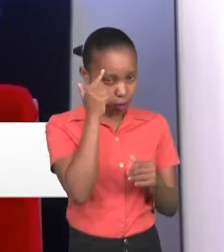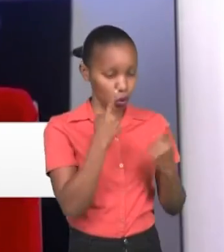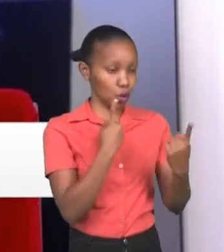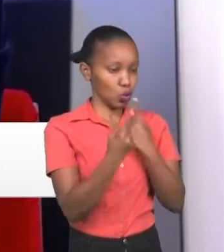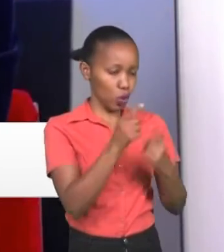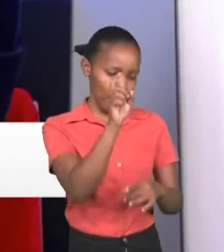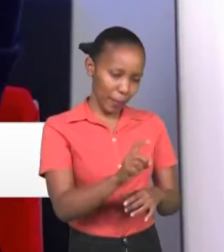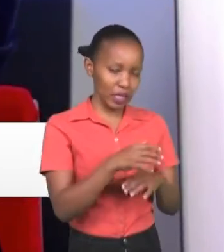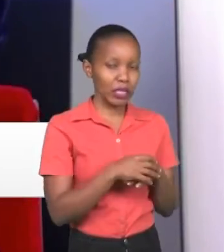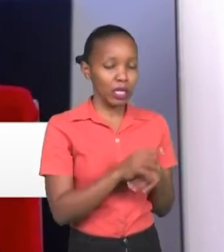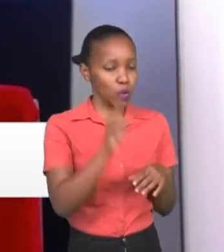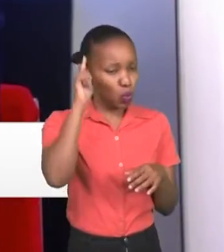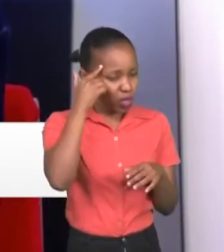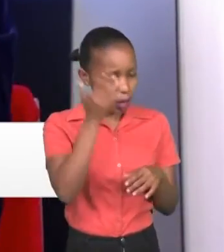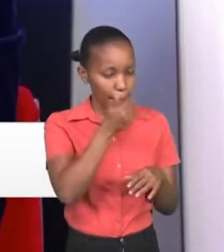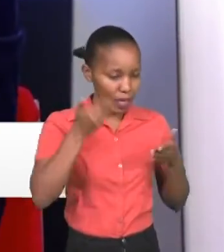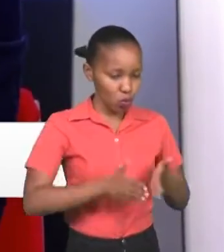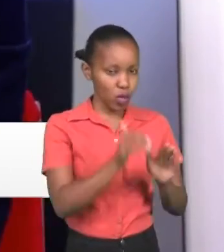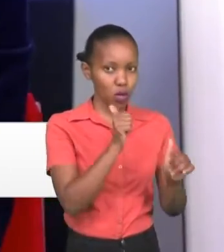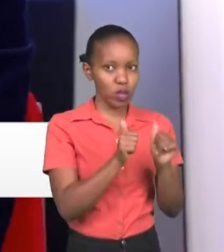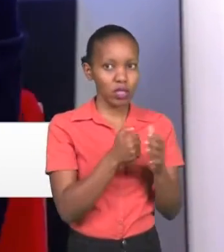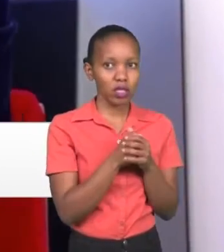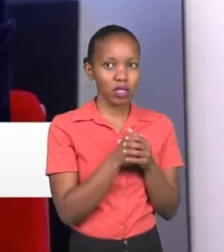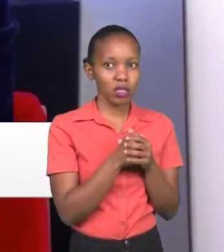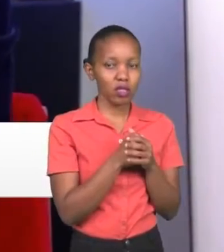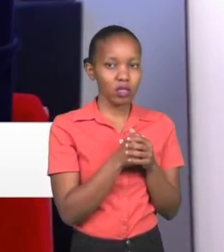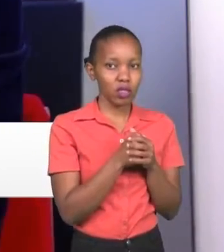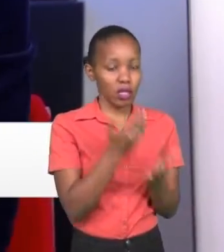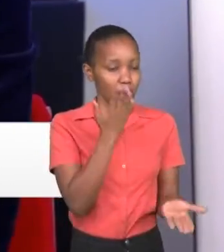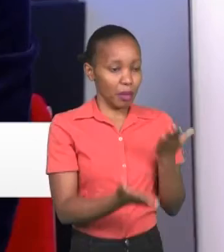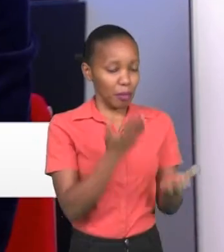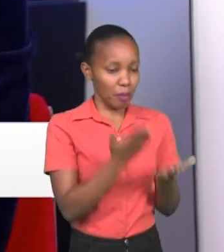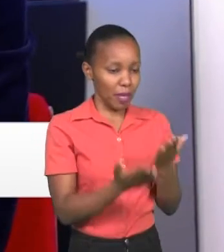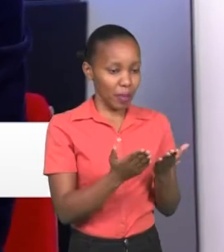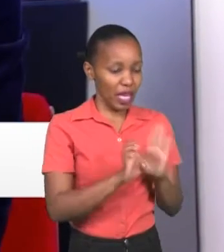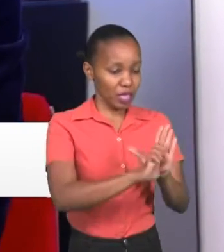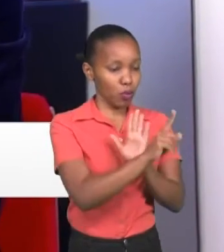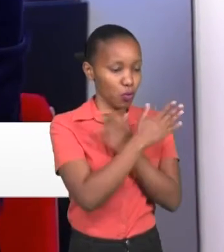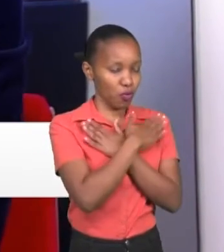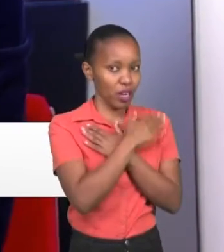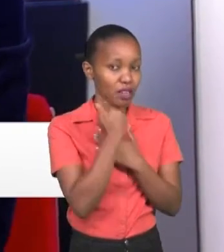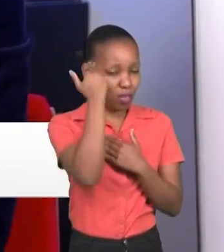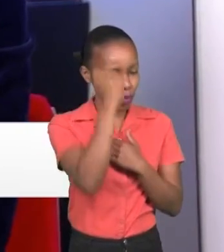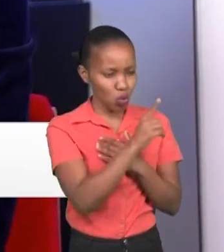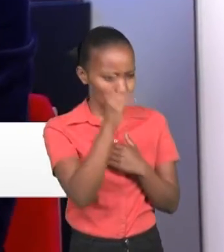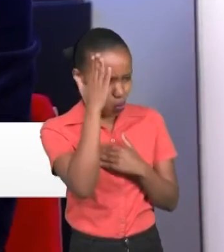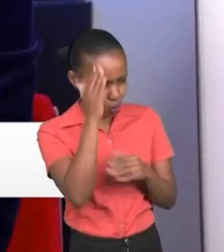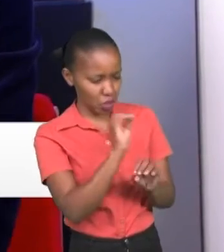it out. Yeah. So what do you think is the best way? For example, say tuko depressed, Flinta ko depressed. Na ujui, unawatum